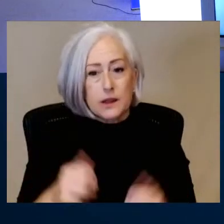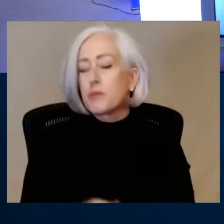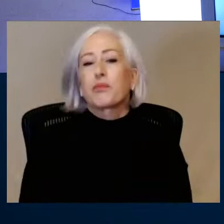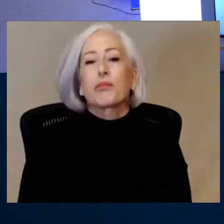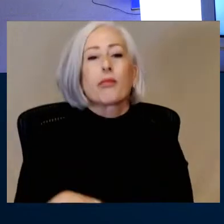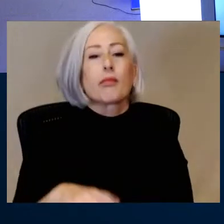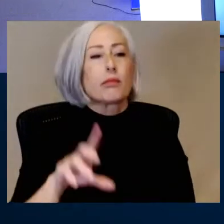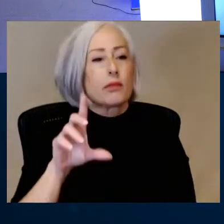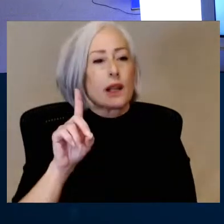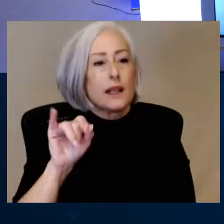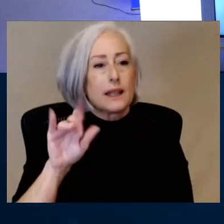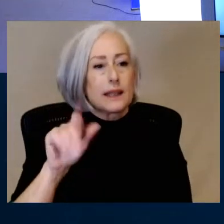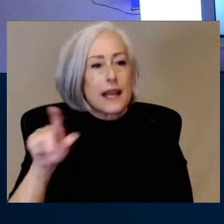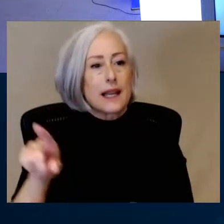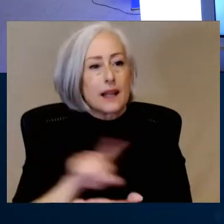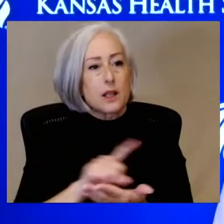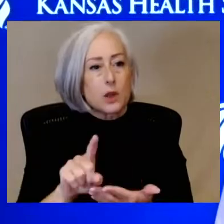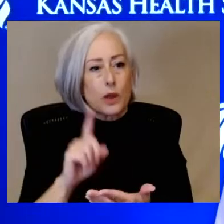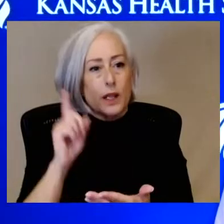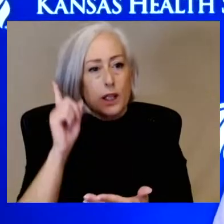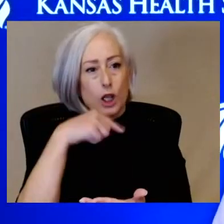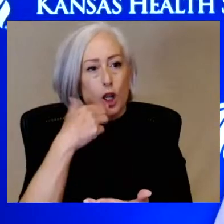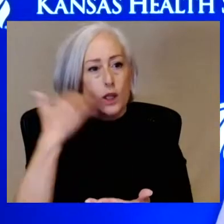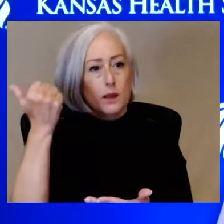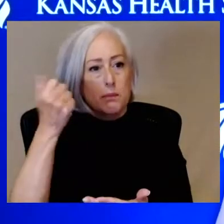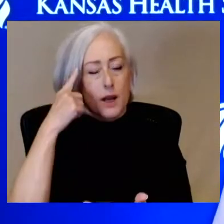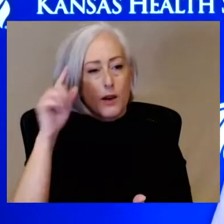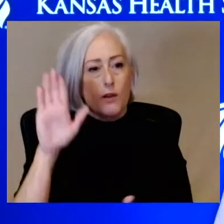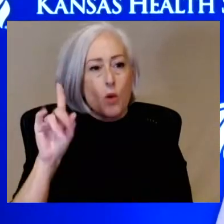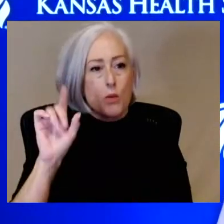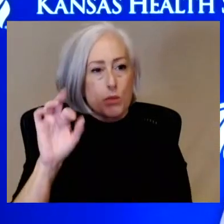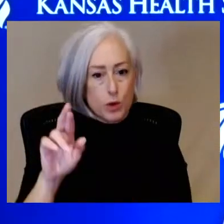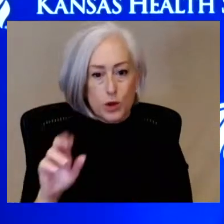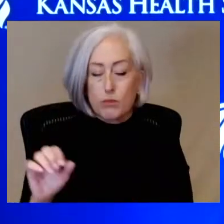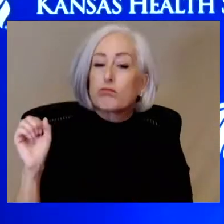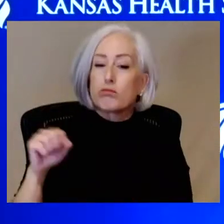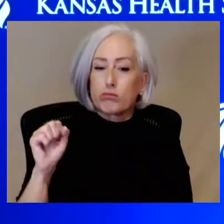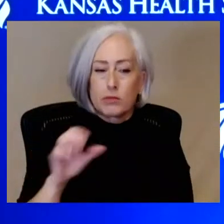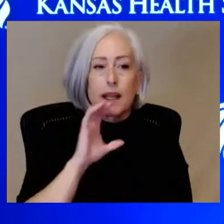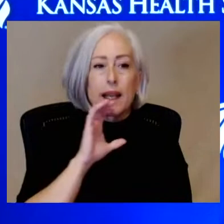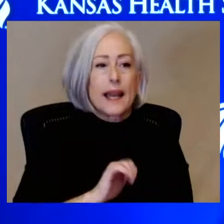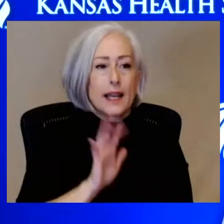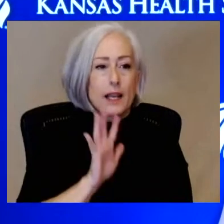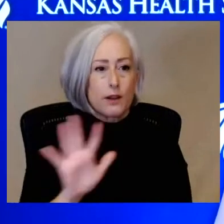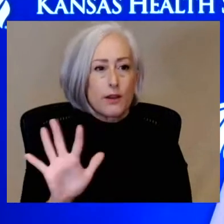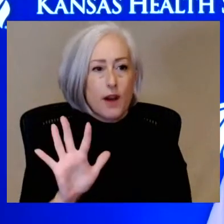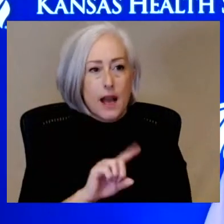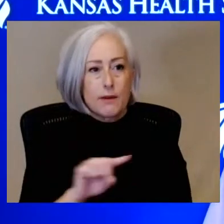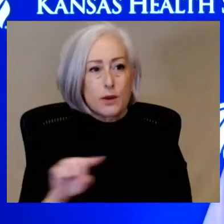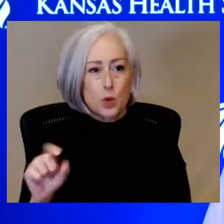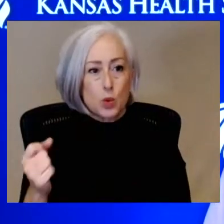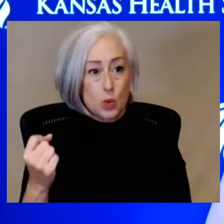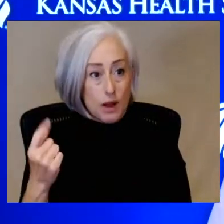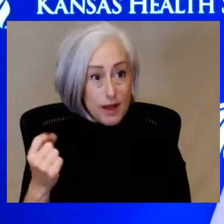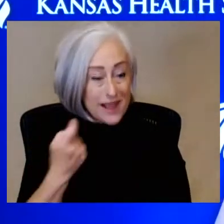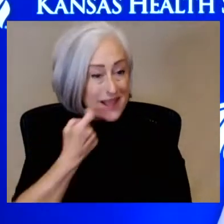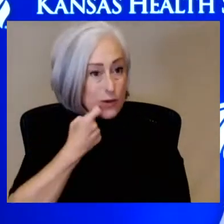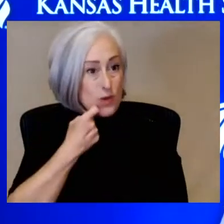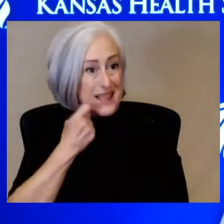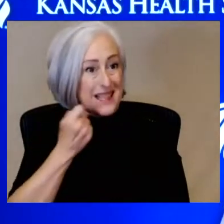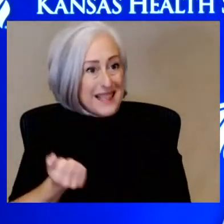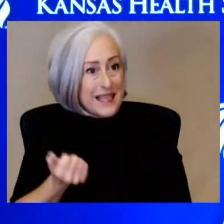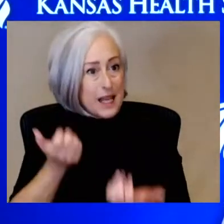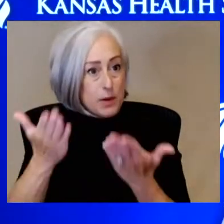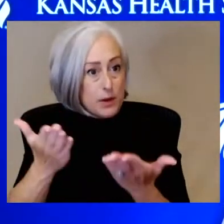comes out, it's looking better for boosters. Yeah, absolutely. For the 5 to 11, we know that's a recent recommendation or